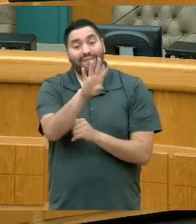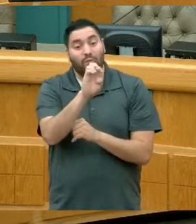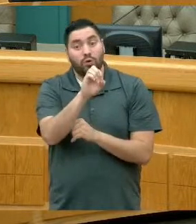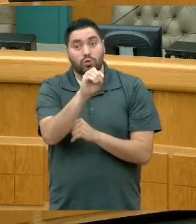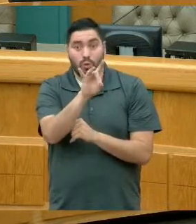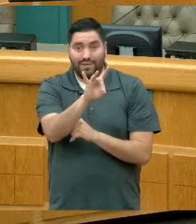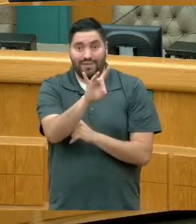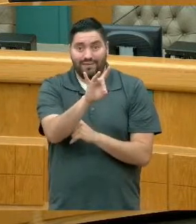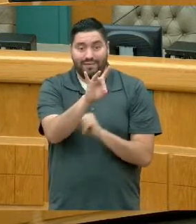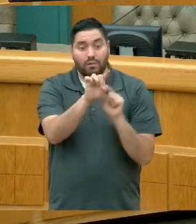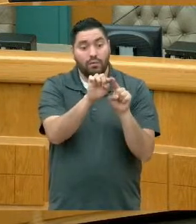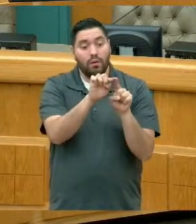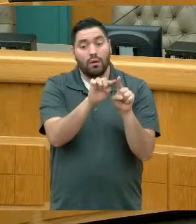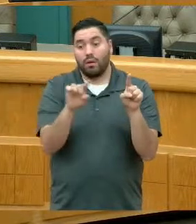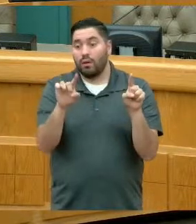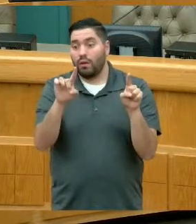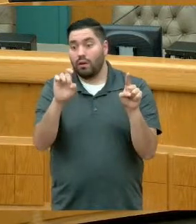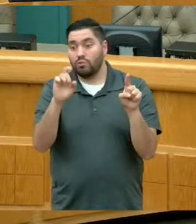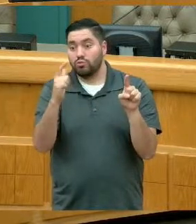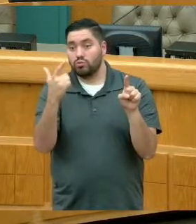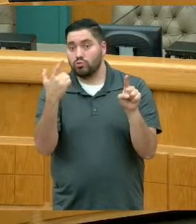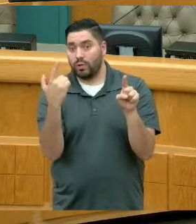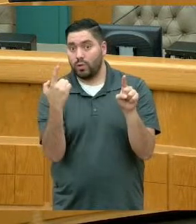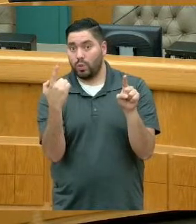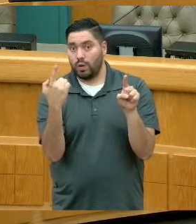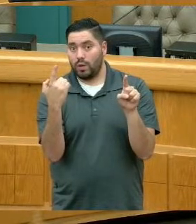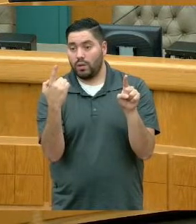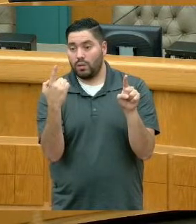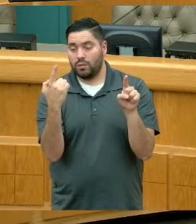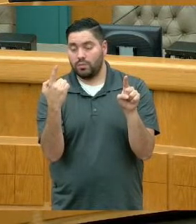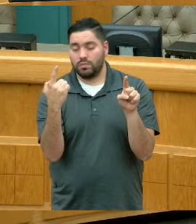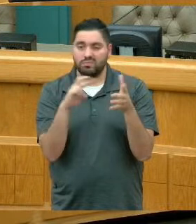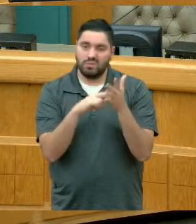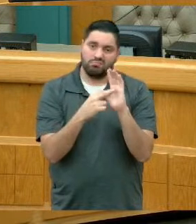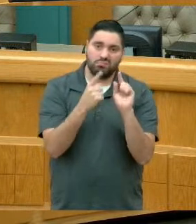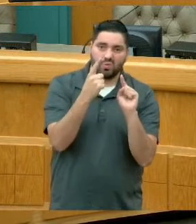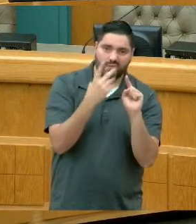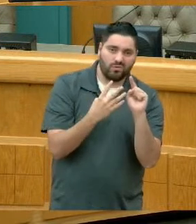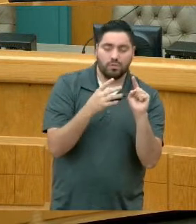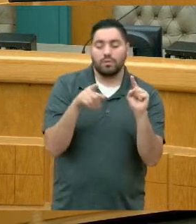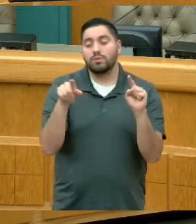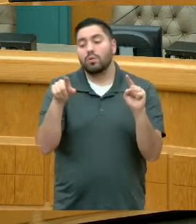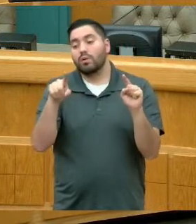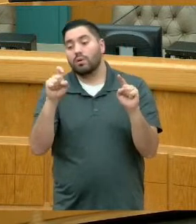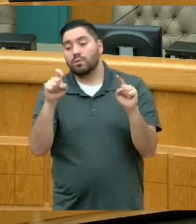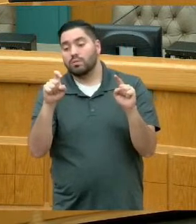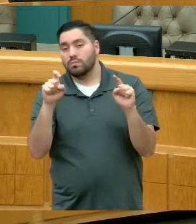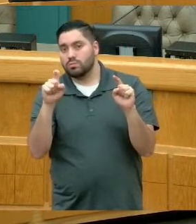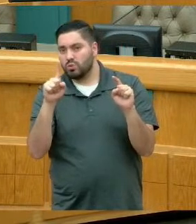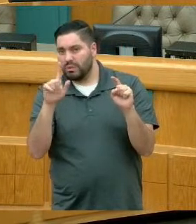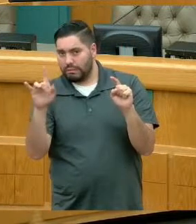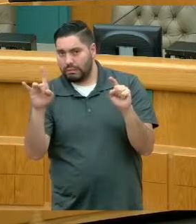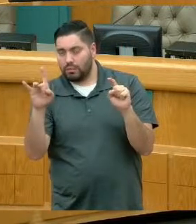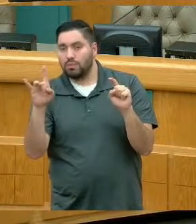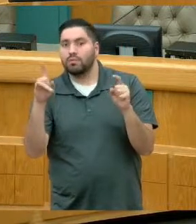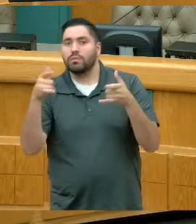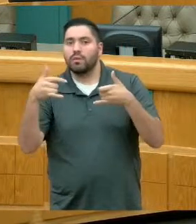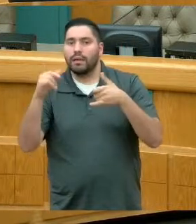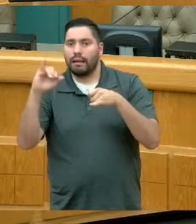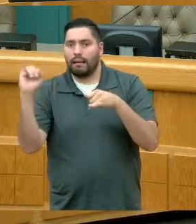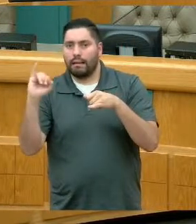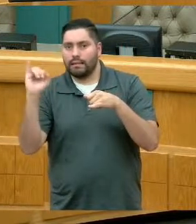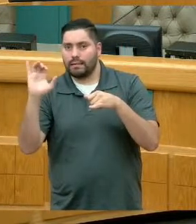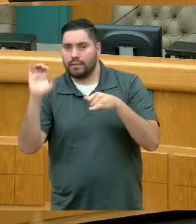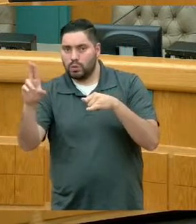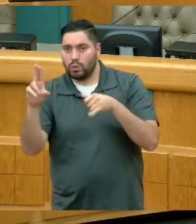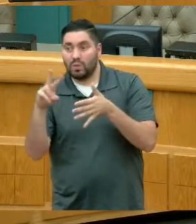a total of 408 persons in the hospital recovering. And then of those 408, 121,